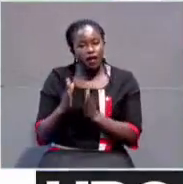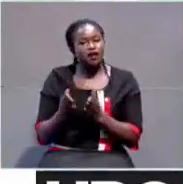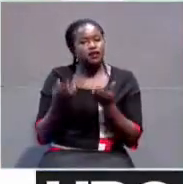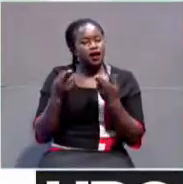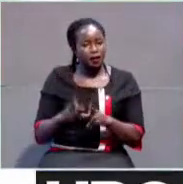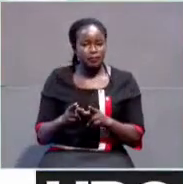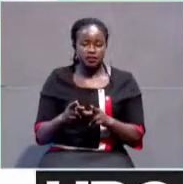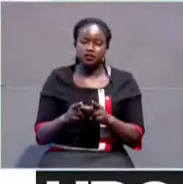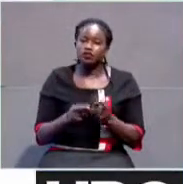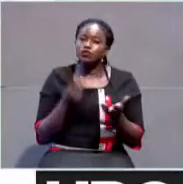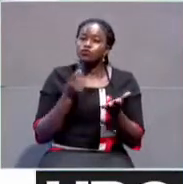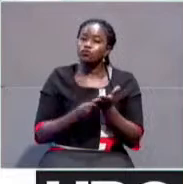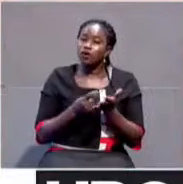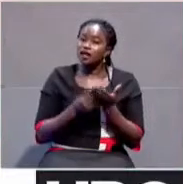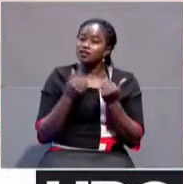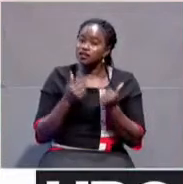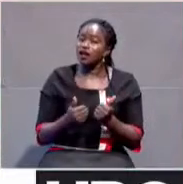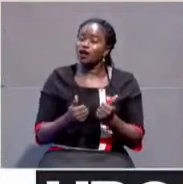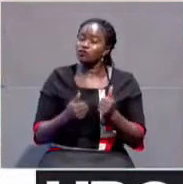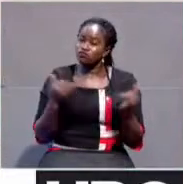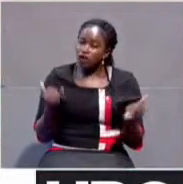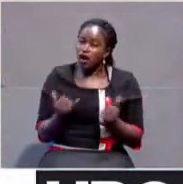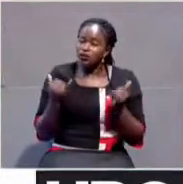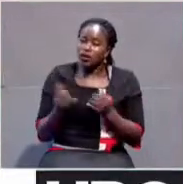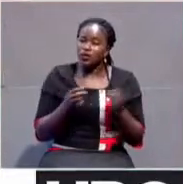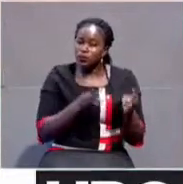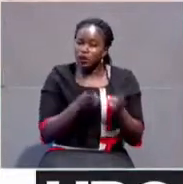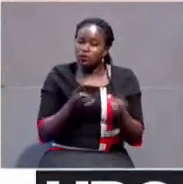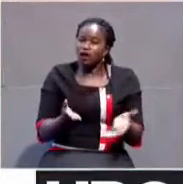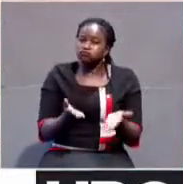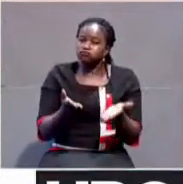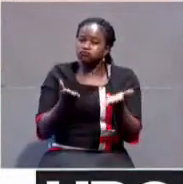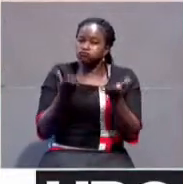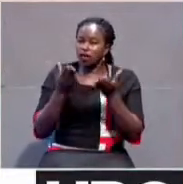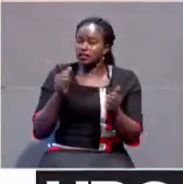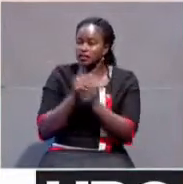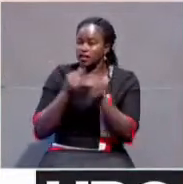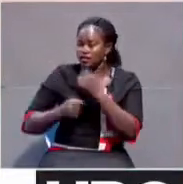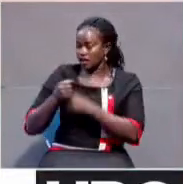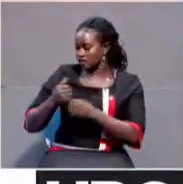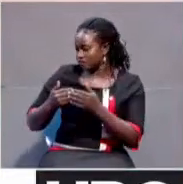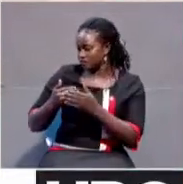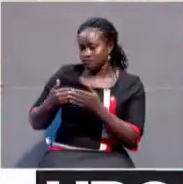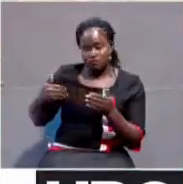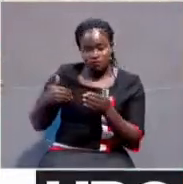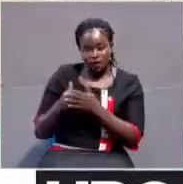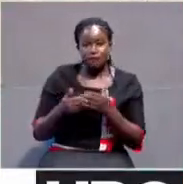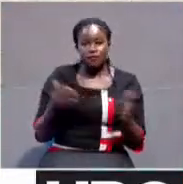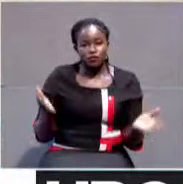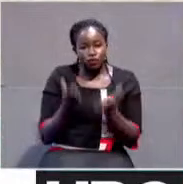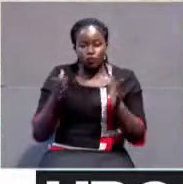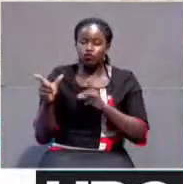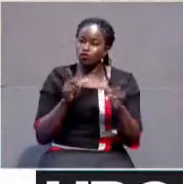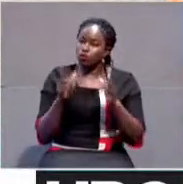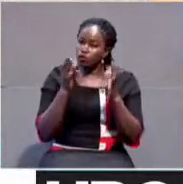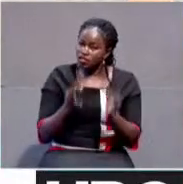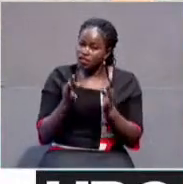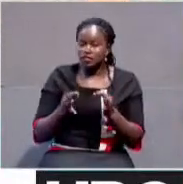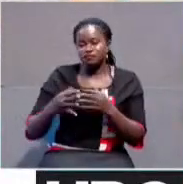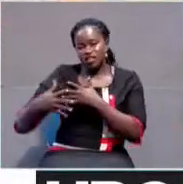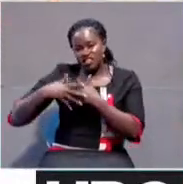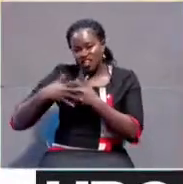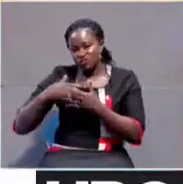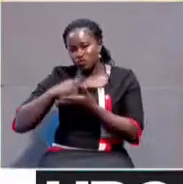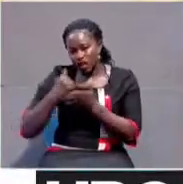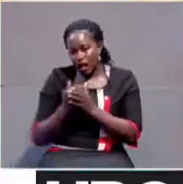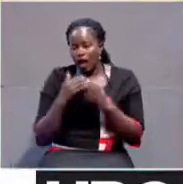when the country has made significant strides in the last decade in promotion of local content in the industrial sector through